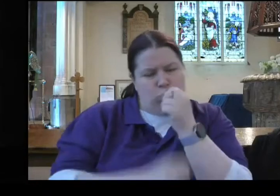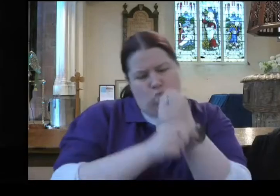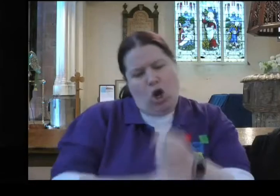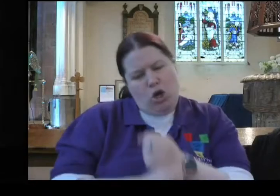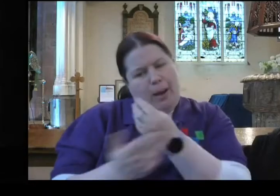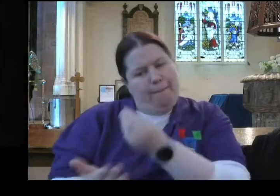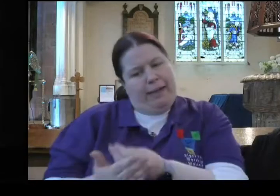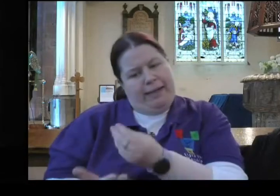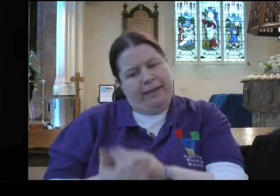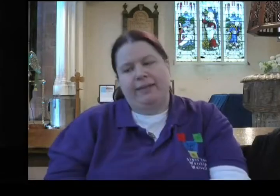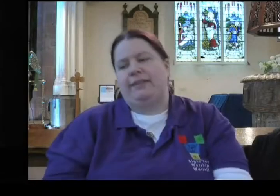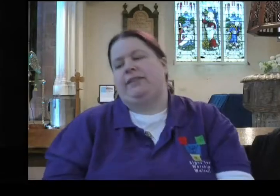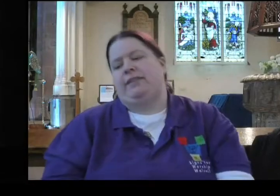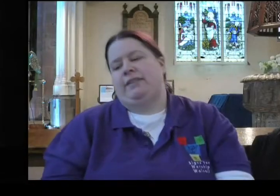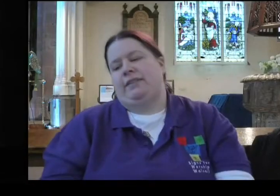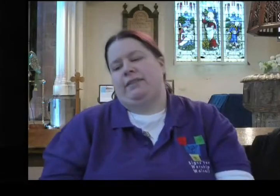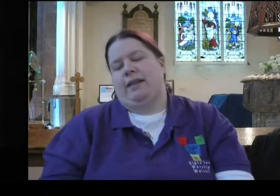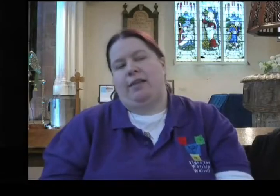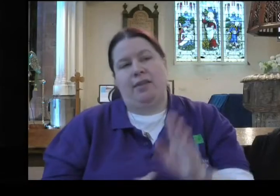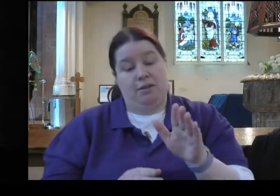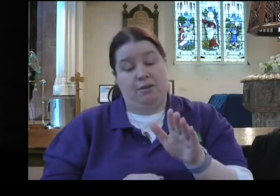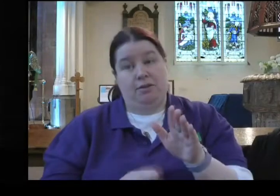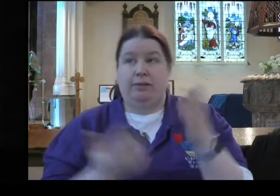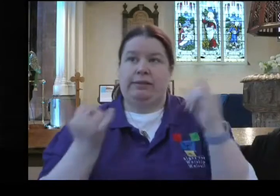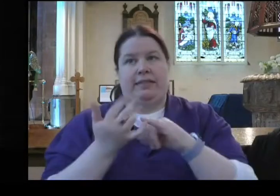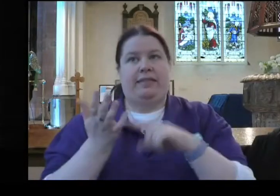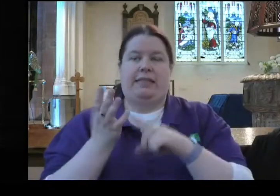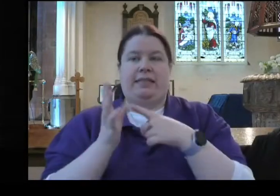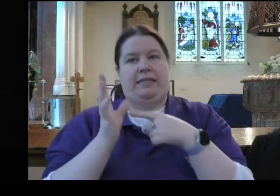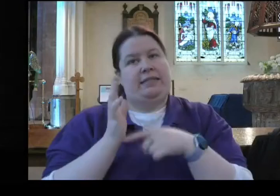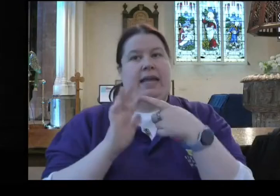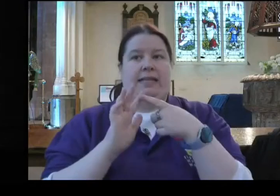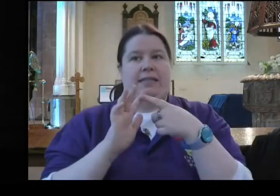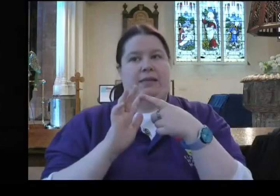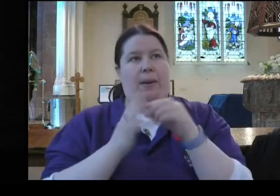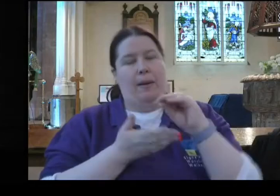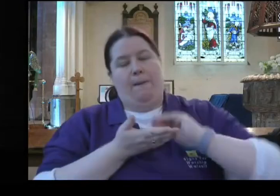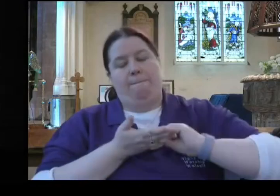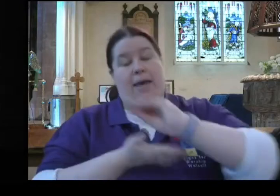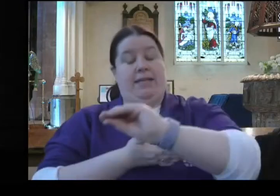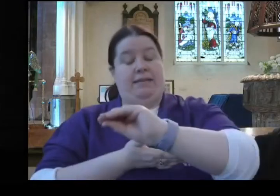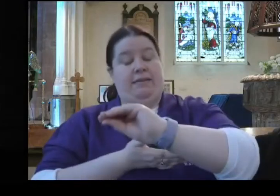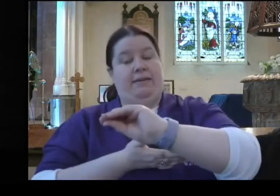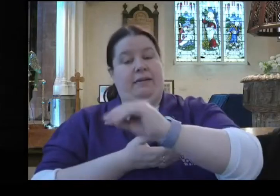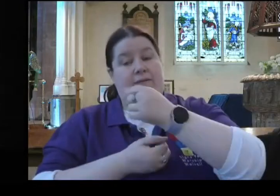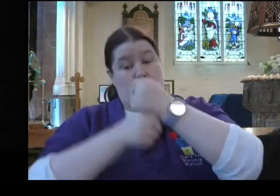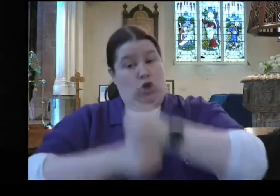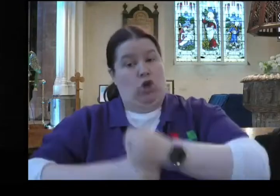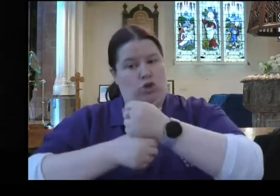the myths is that the state pays for the church in this country. After all, it is a Church of